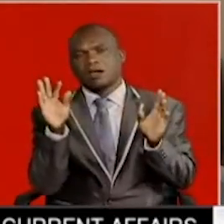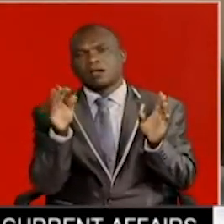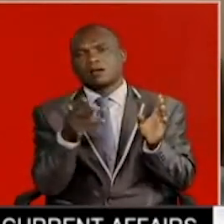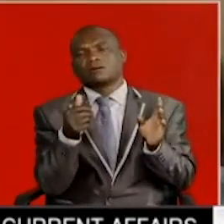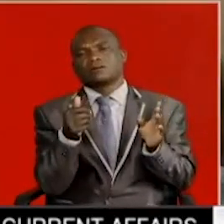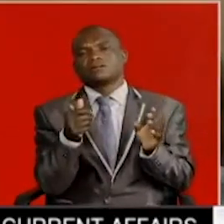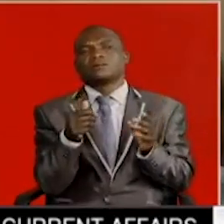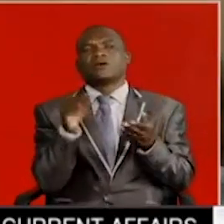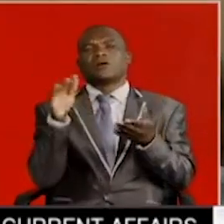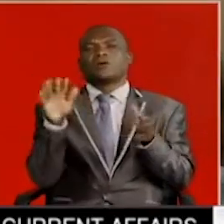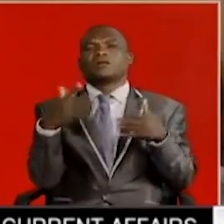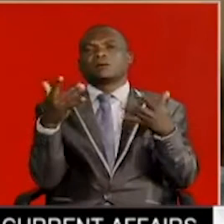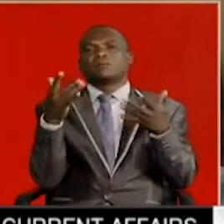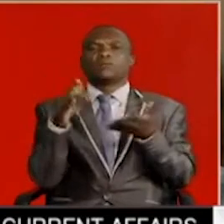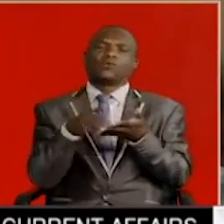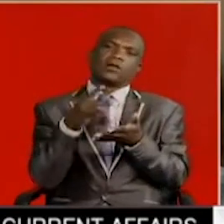social media campaigns,